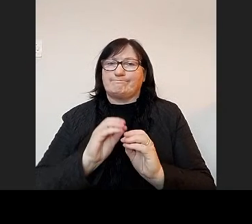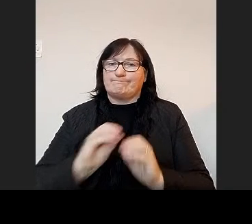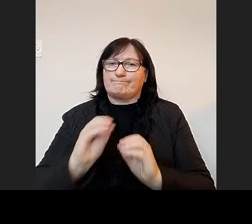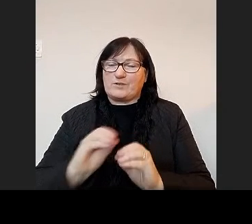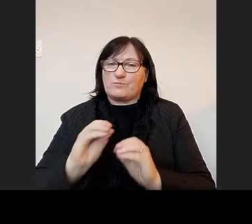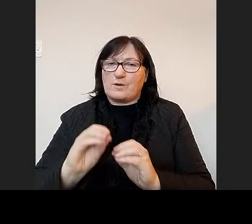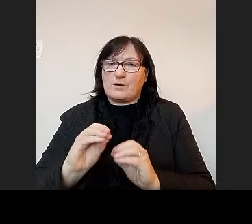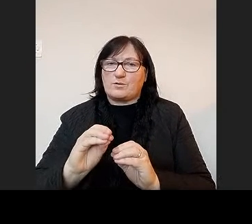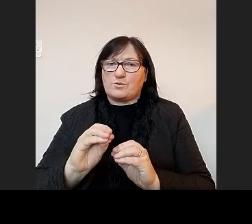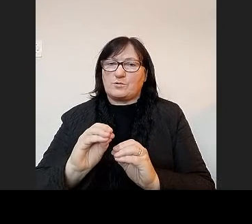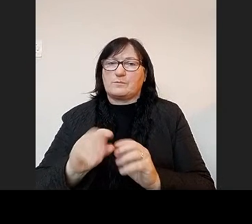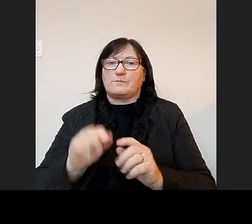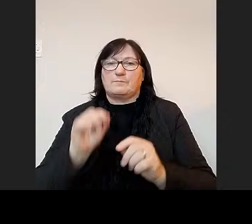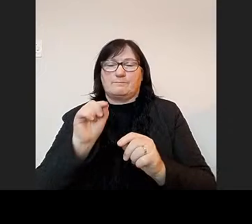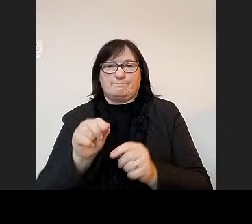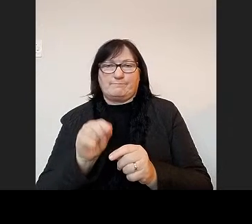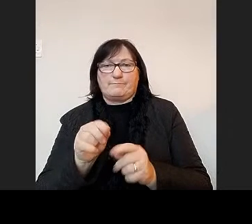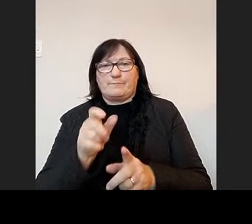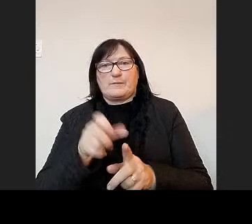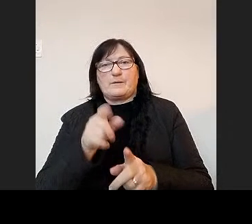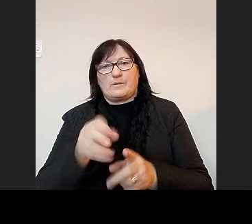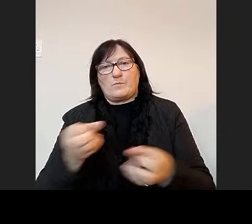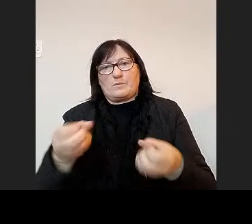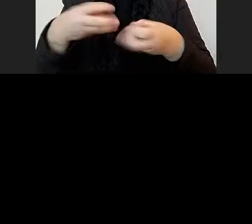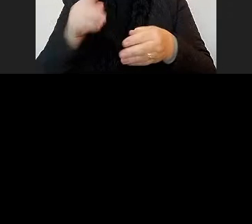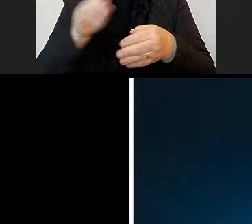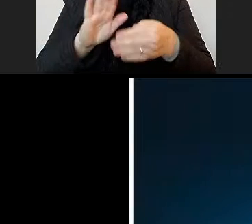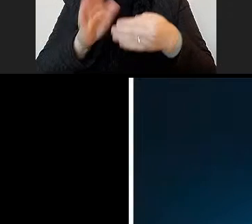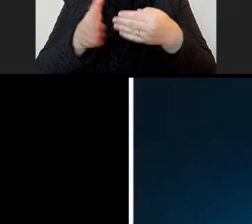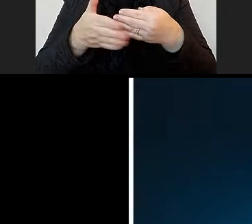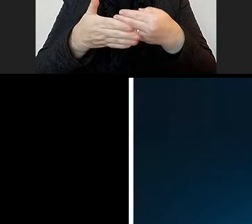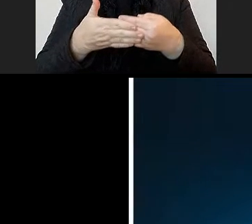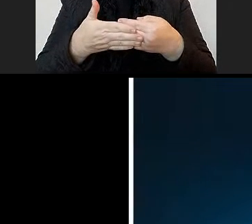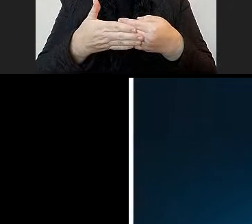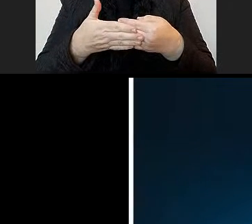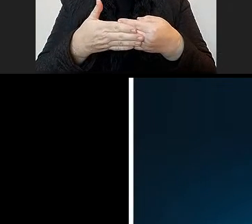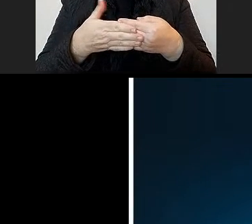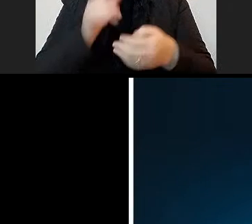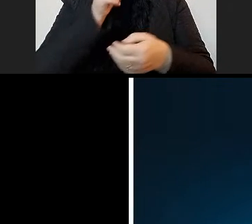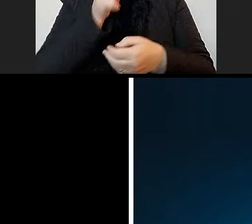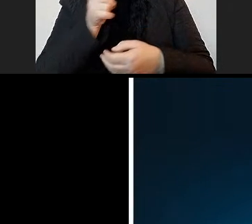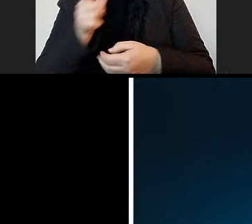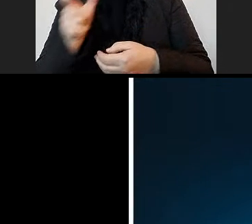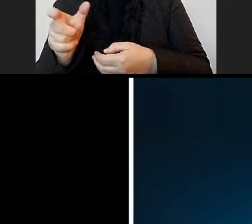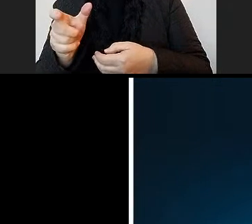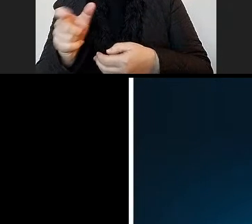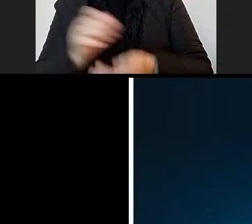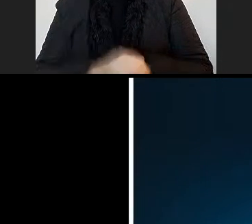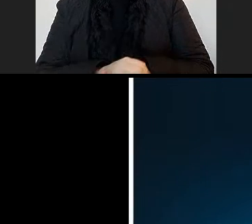will give us the closing remarks for this evening. Dr. G.